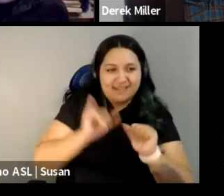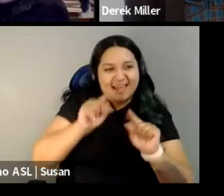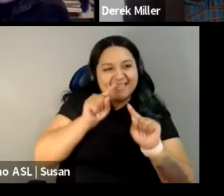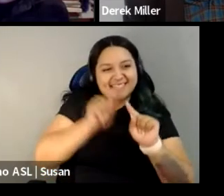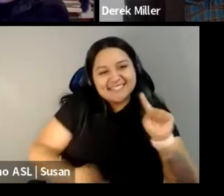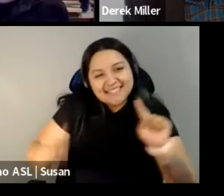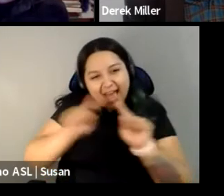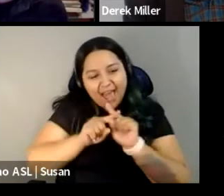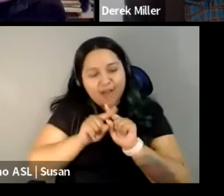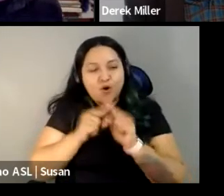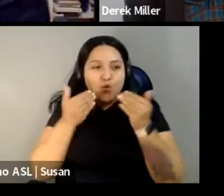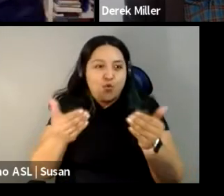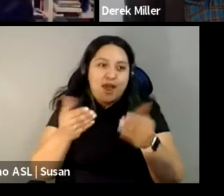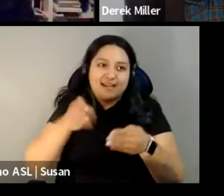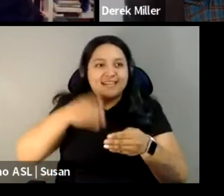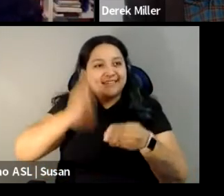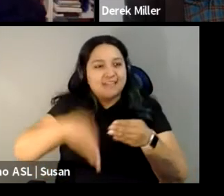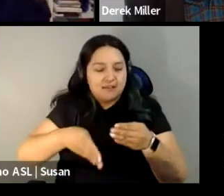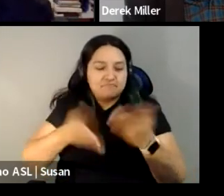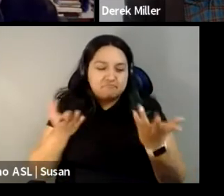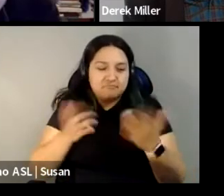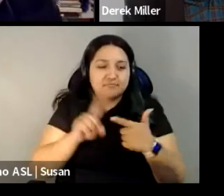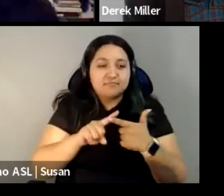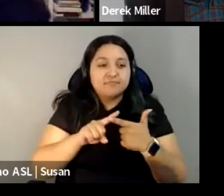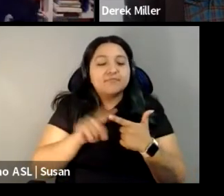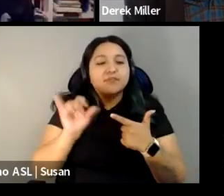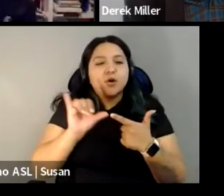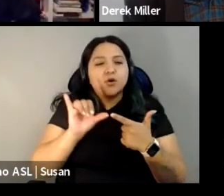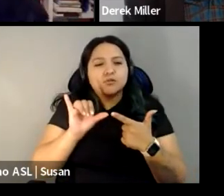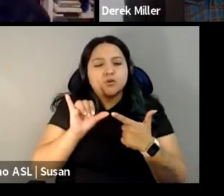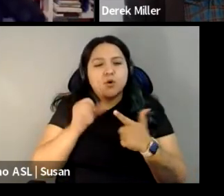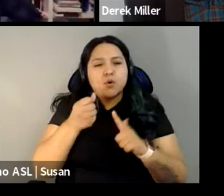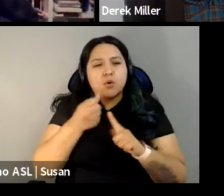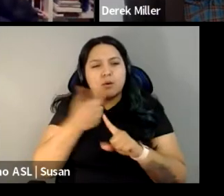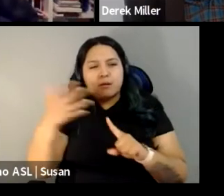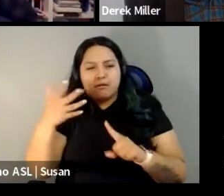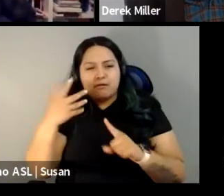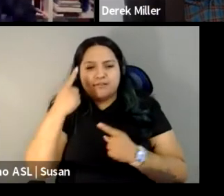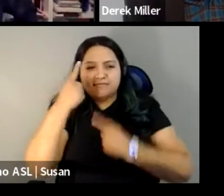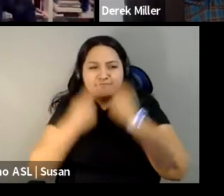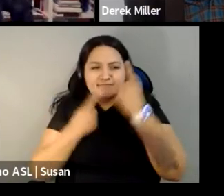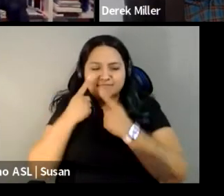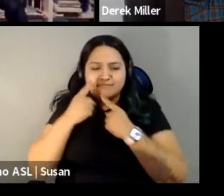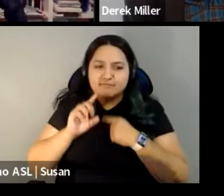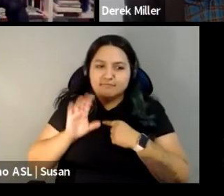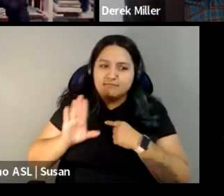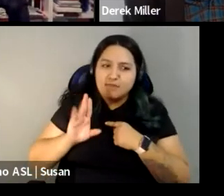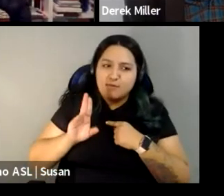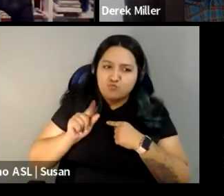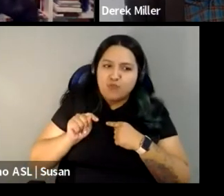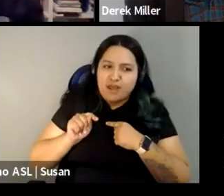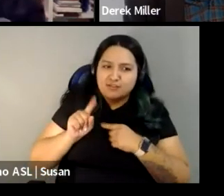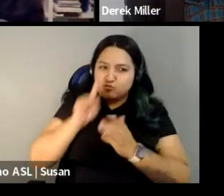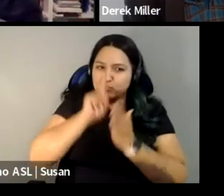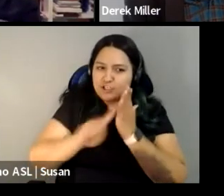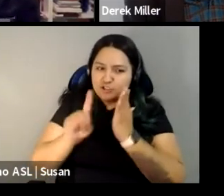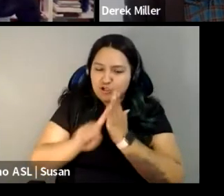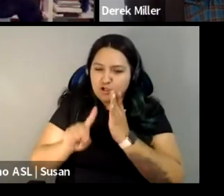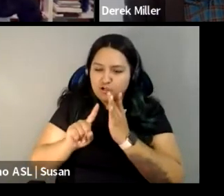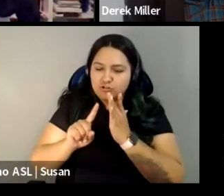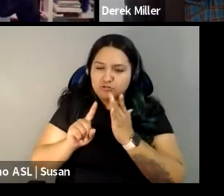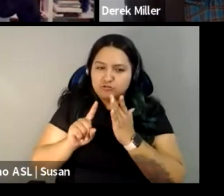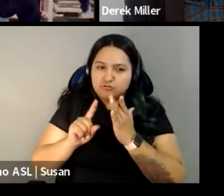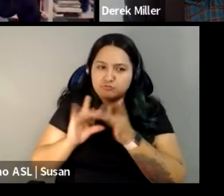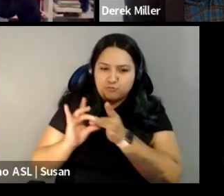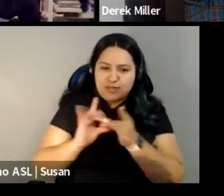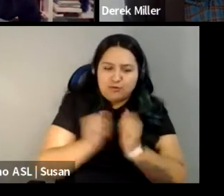Along these lines, I'm also thinking about the intersection of Brent's research with my own even more directly. And I'm